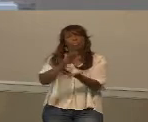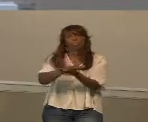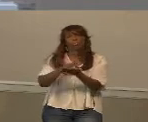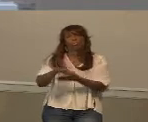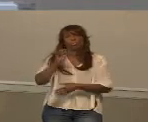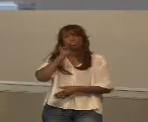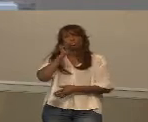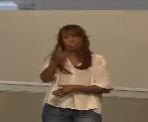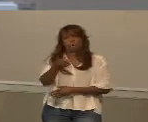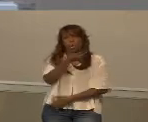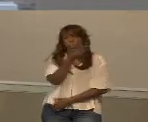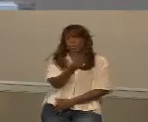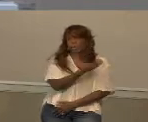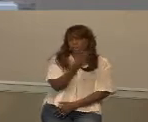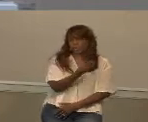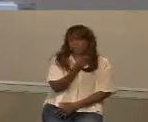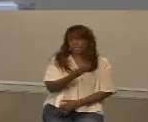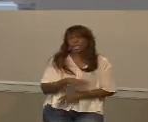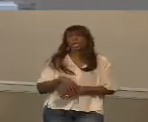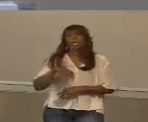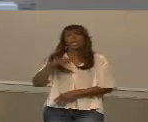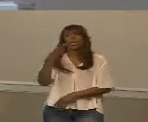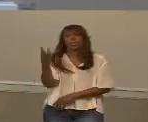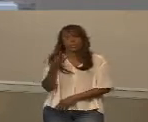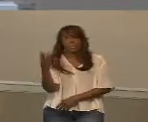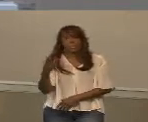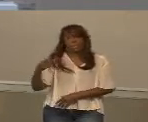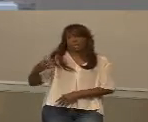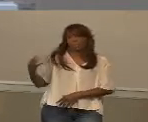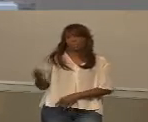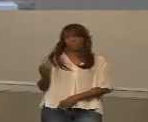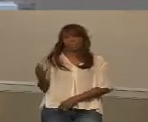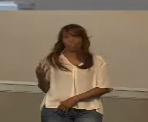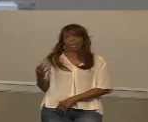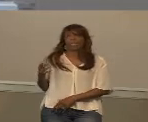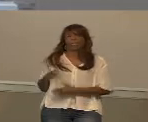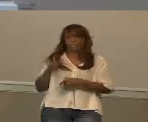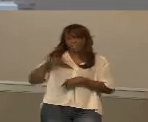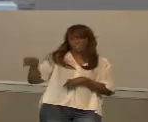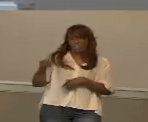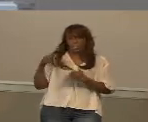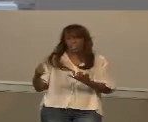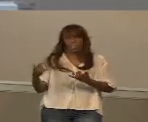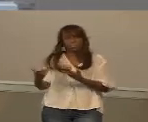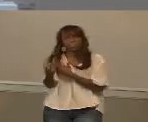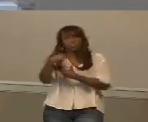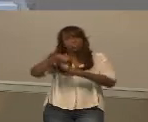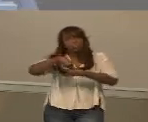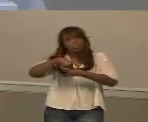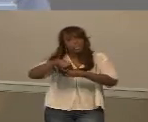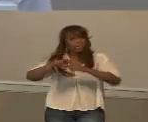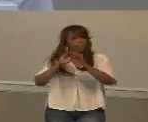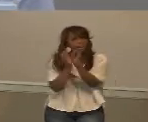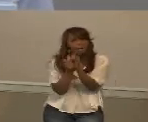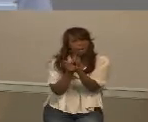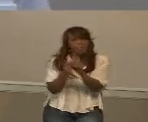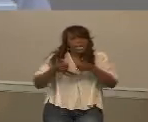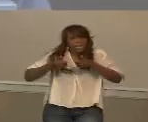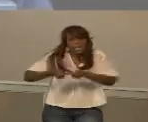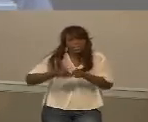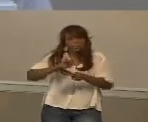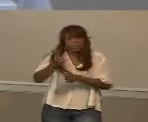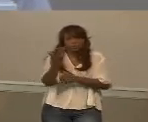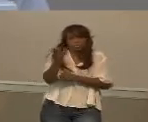19th, Wednesday, July 21st, and Friday, July 23rd. To join Galilee, text